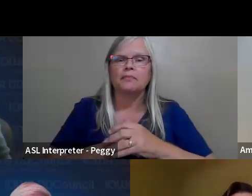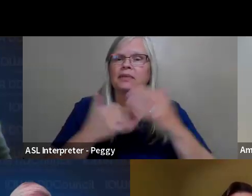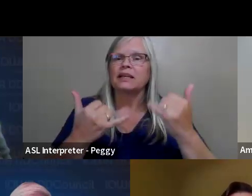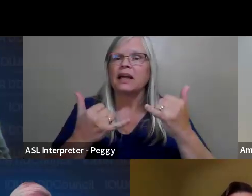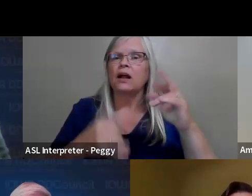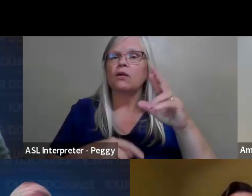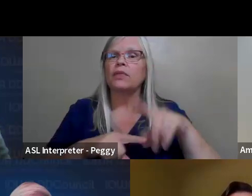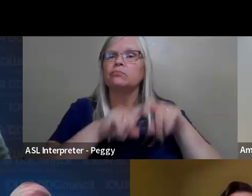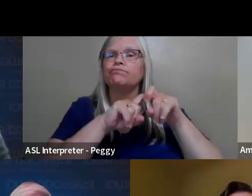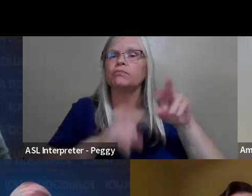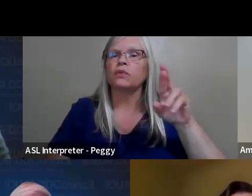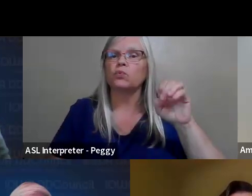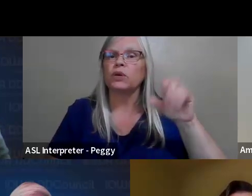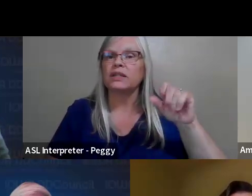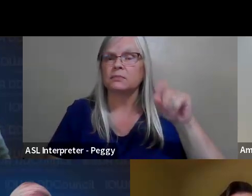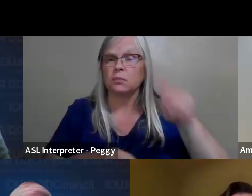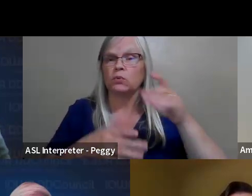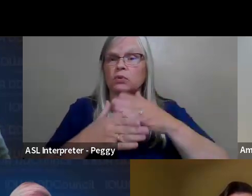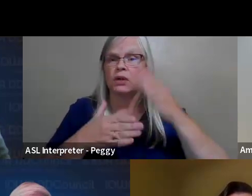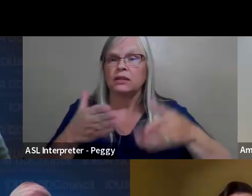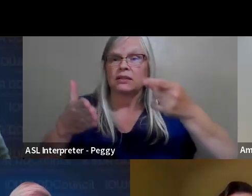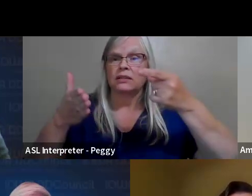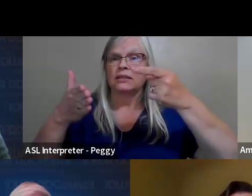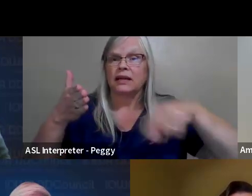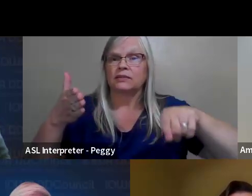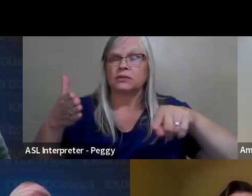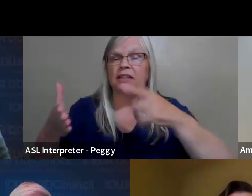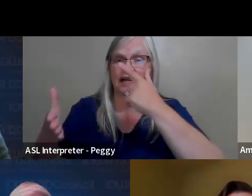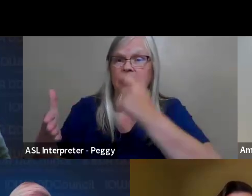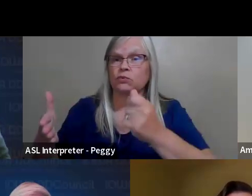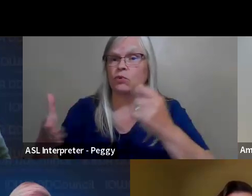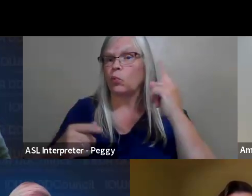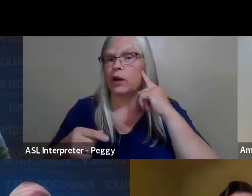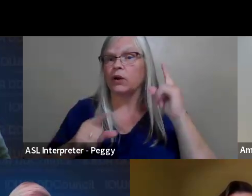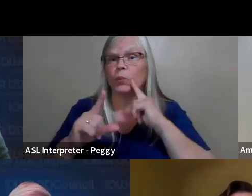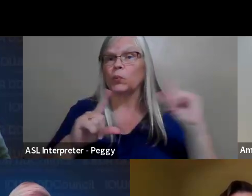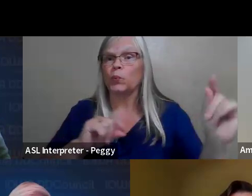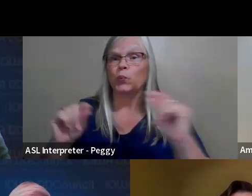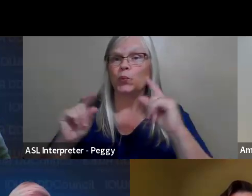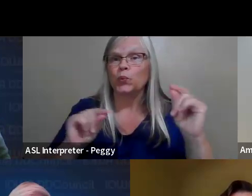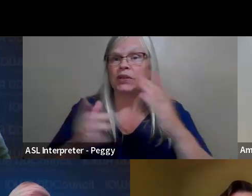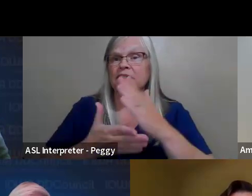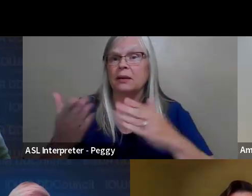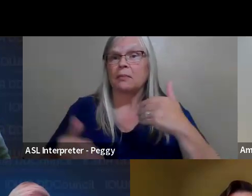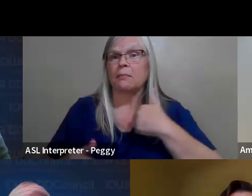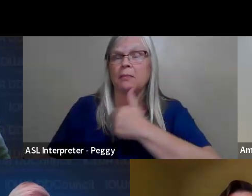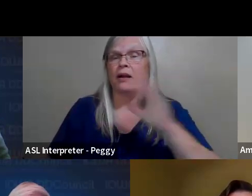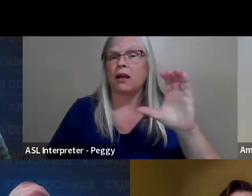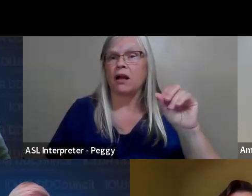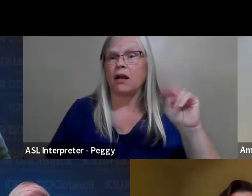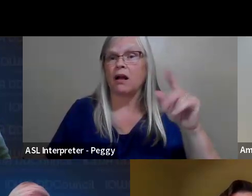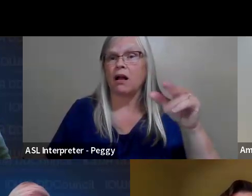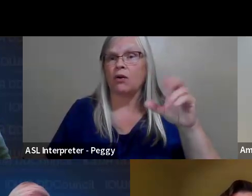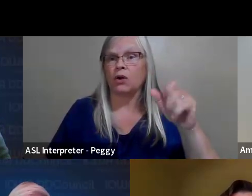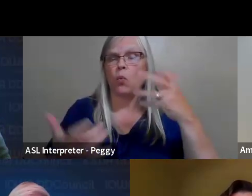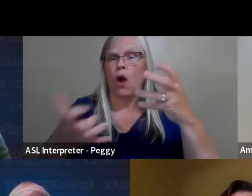period is supposed to end next week. Interestingly, we're hearing rumors that some members of Congress would like to extend